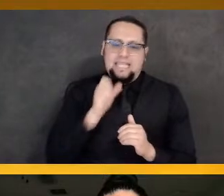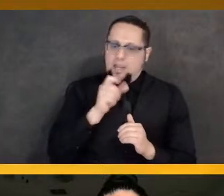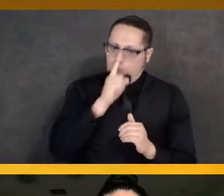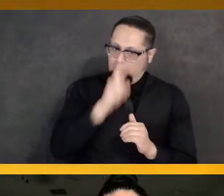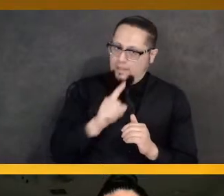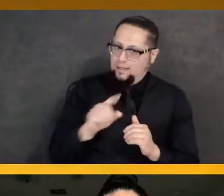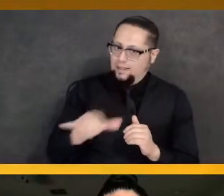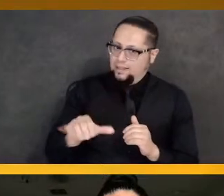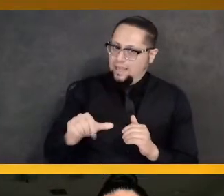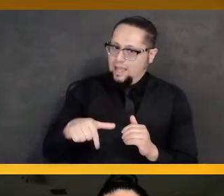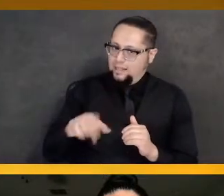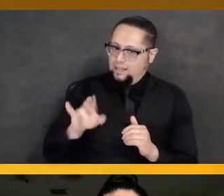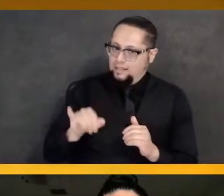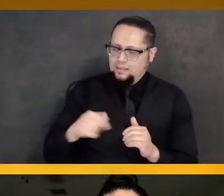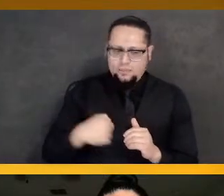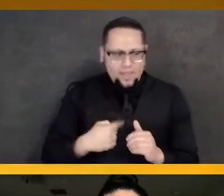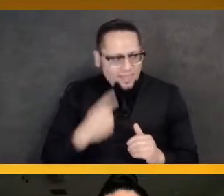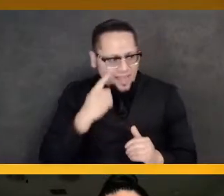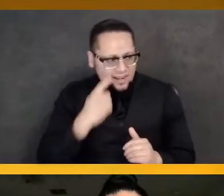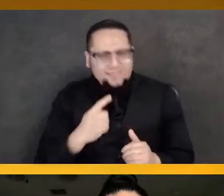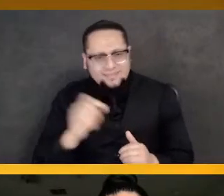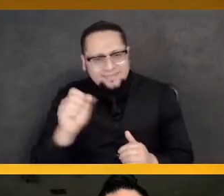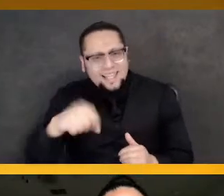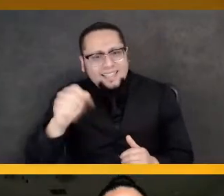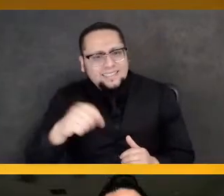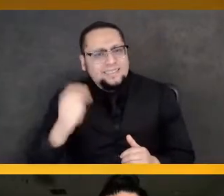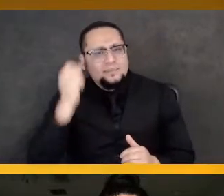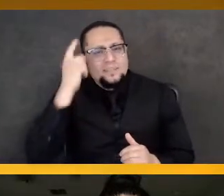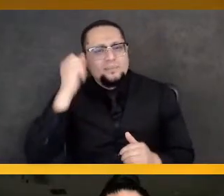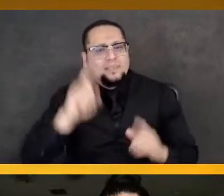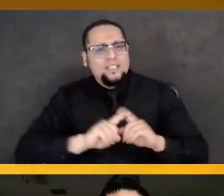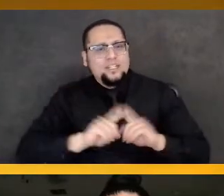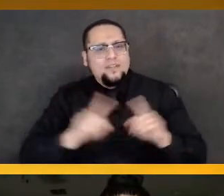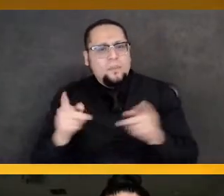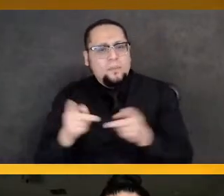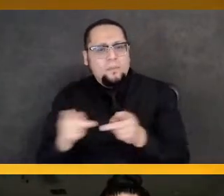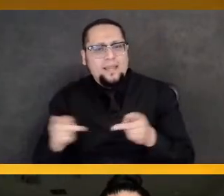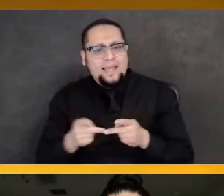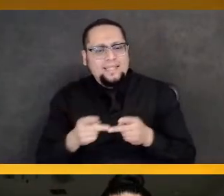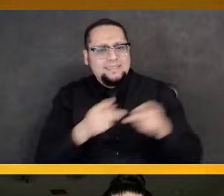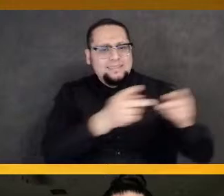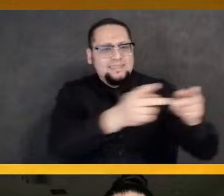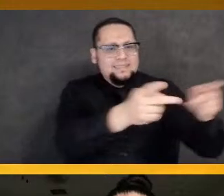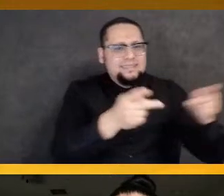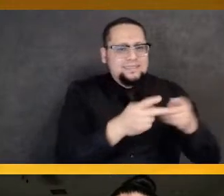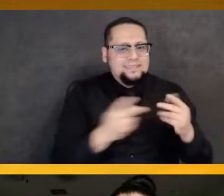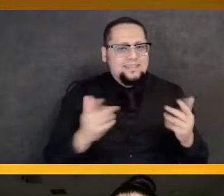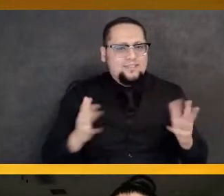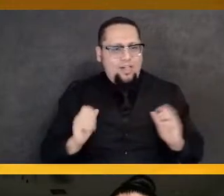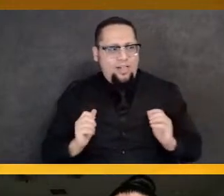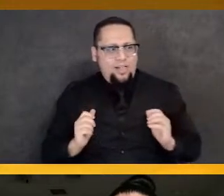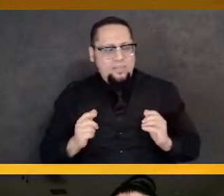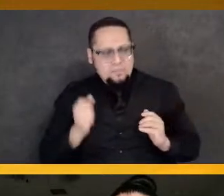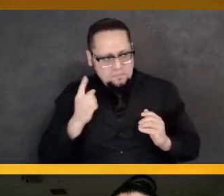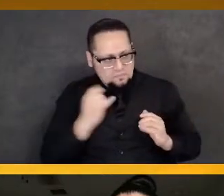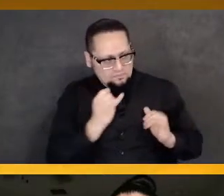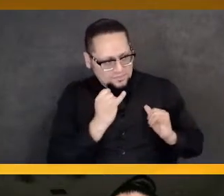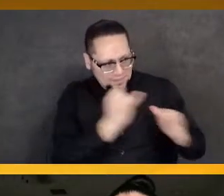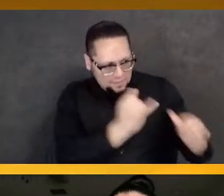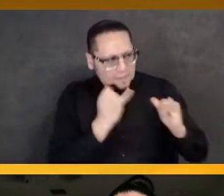thought, we're just in different places. So it becomes so